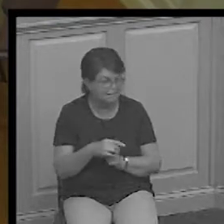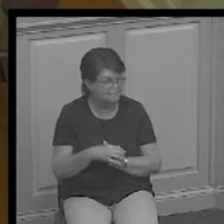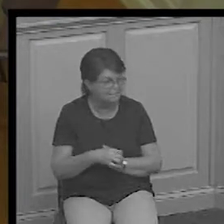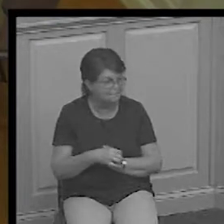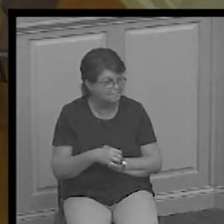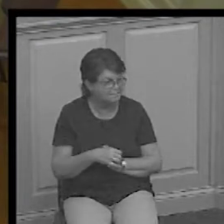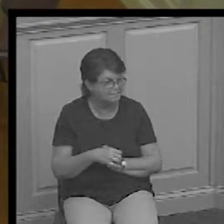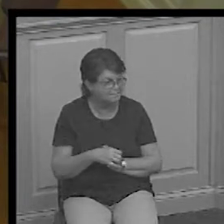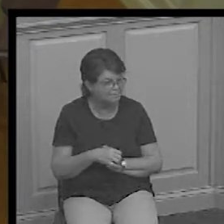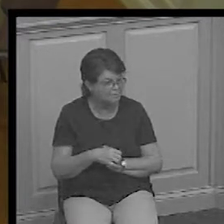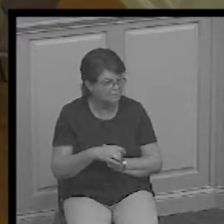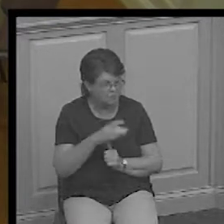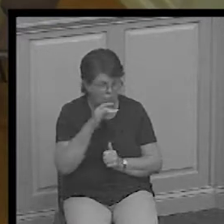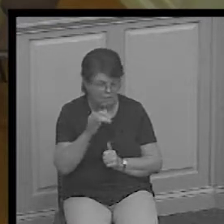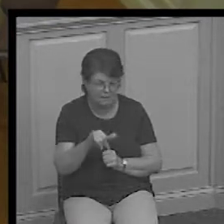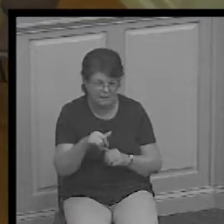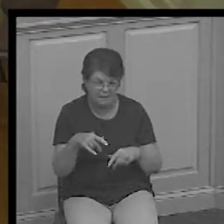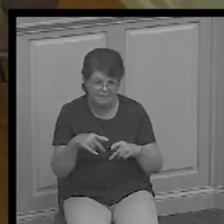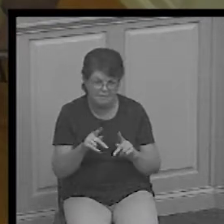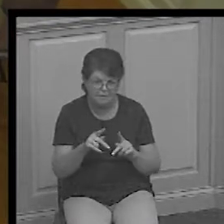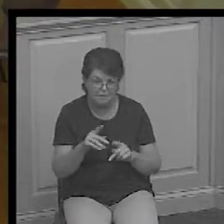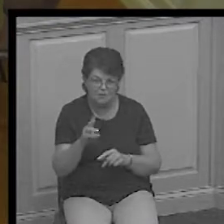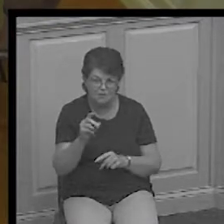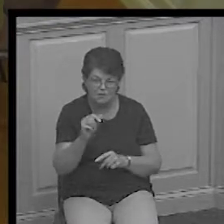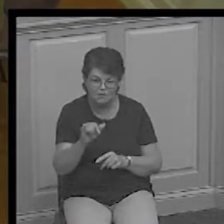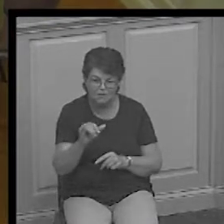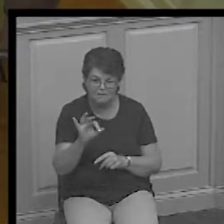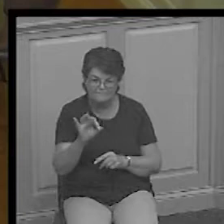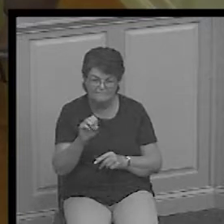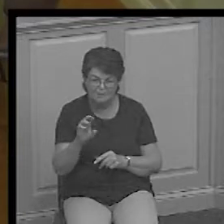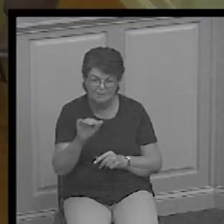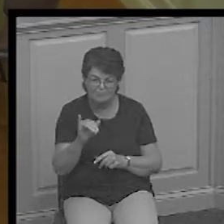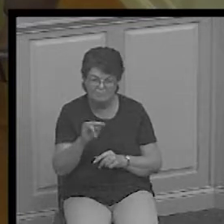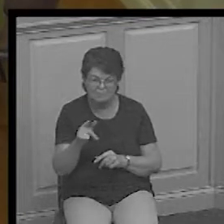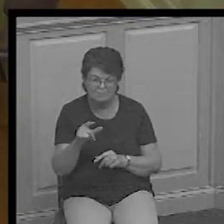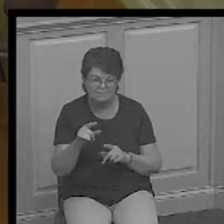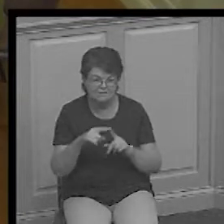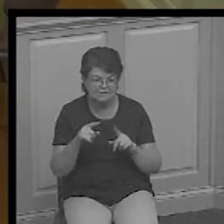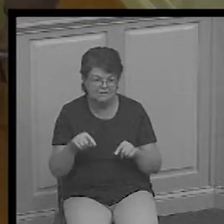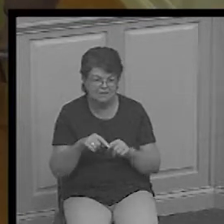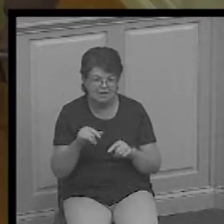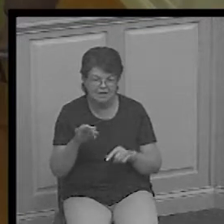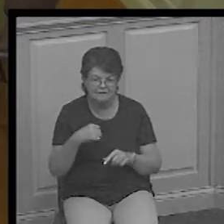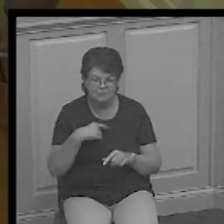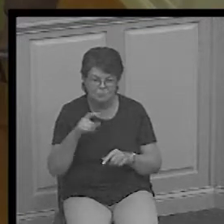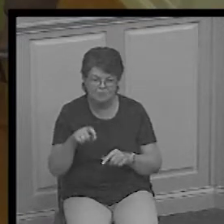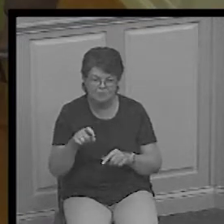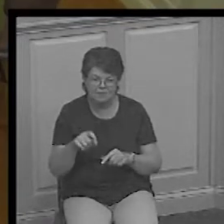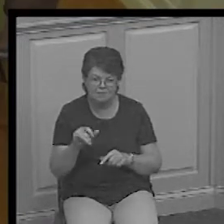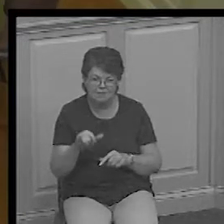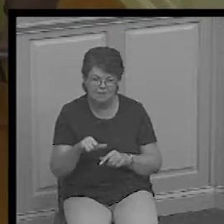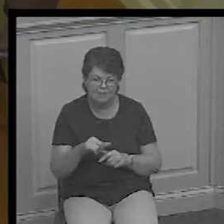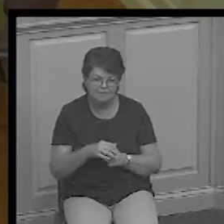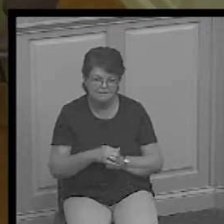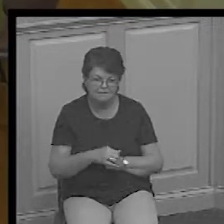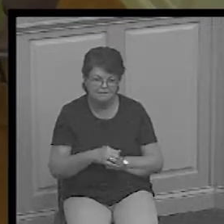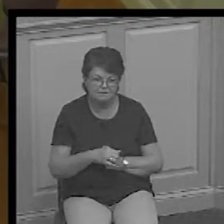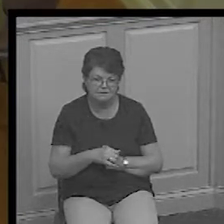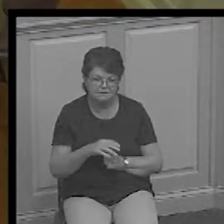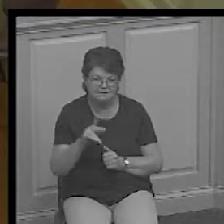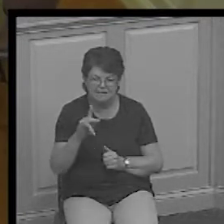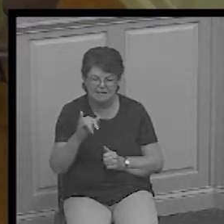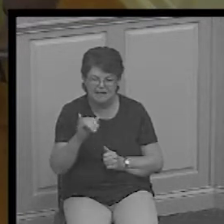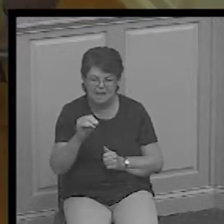actually, would this permit wayfaring signs? I think it would, wouldn't it? If we were to need wayfaring That wouldn't, kiosk